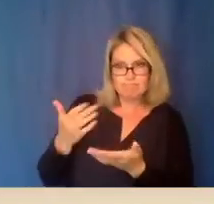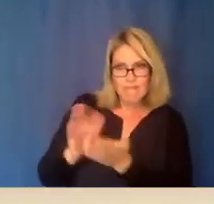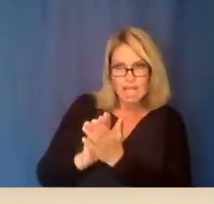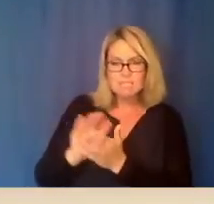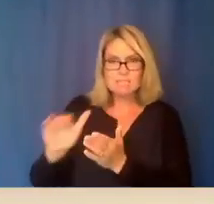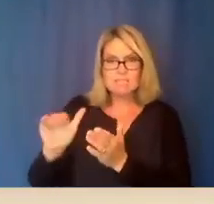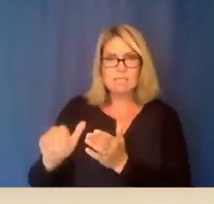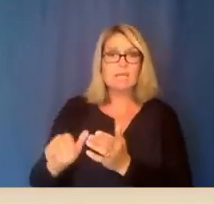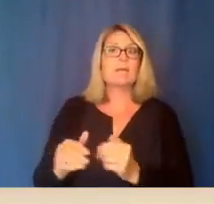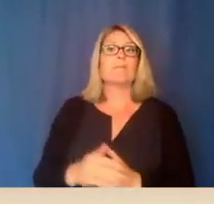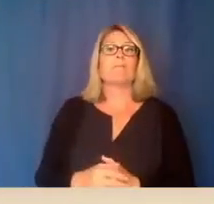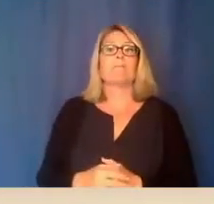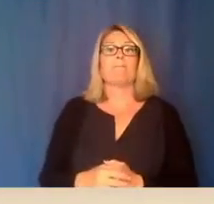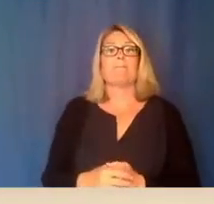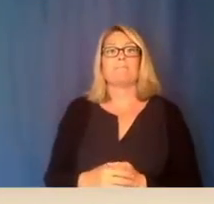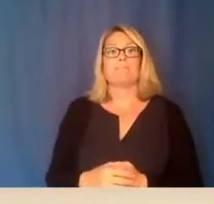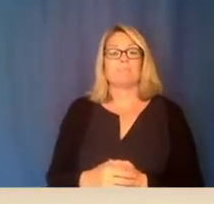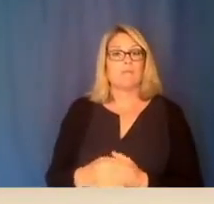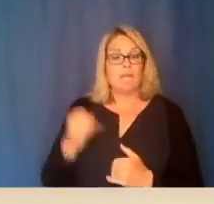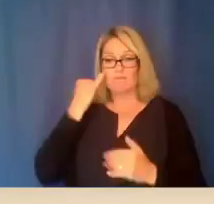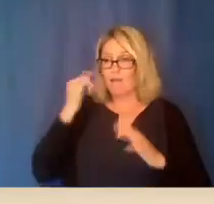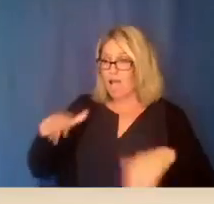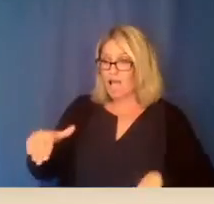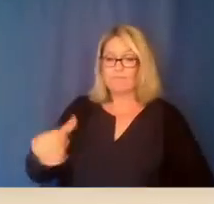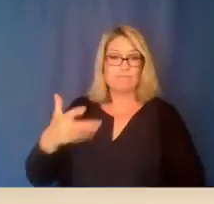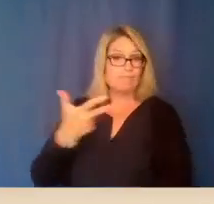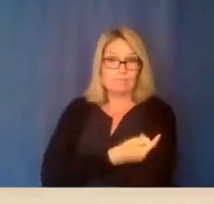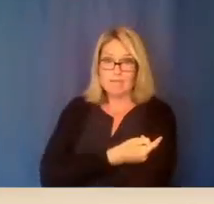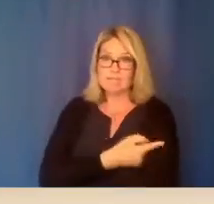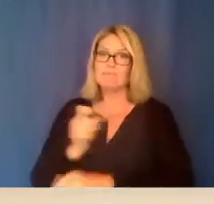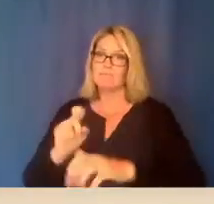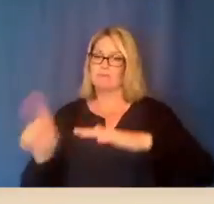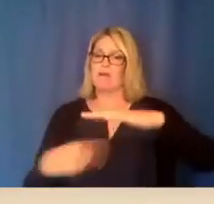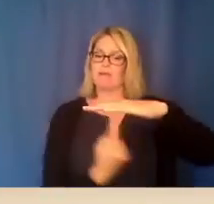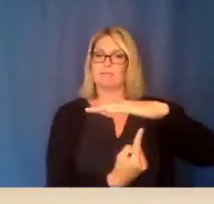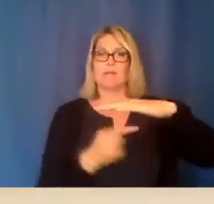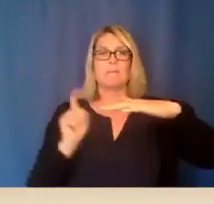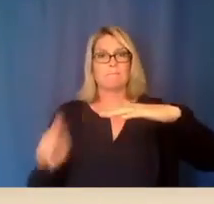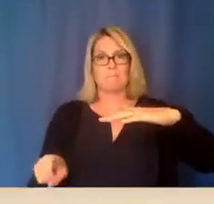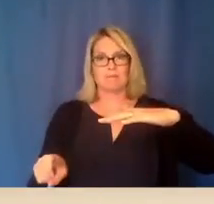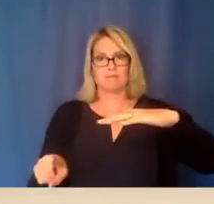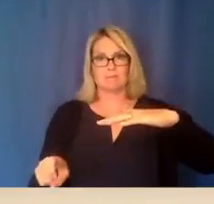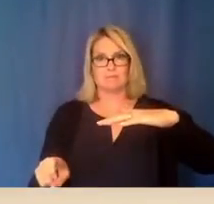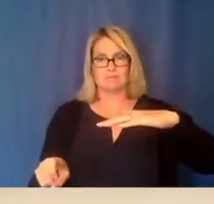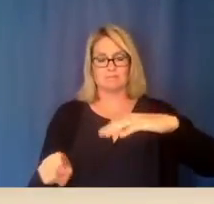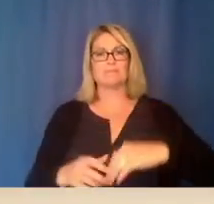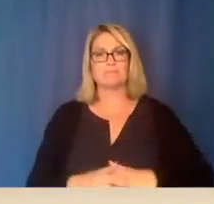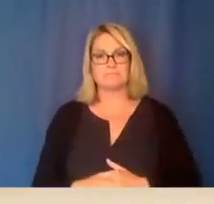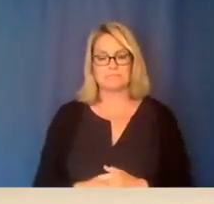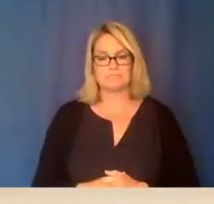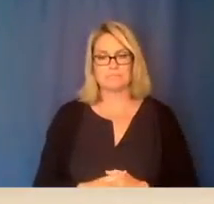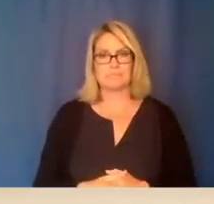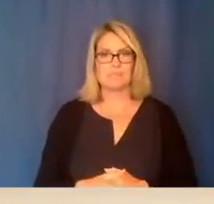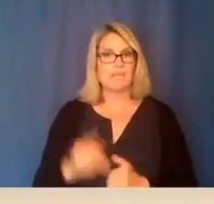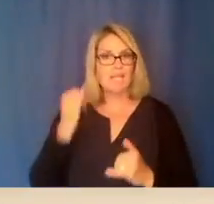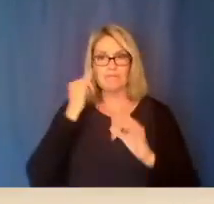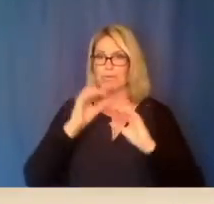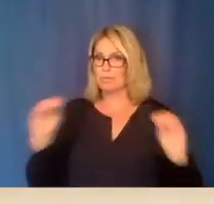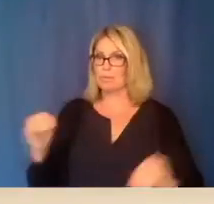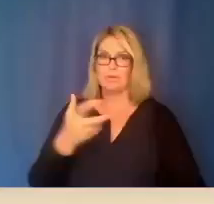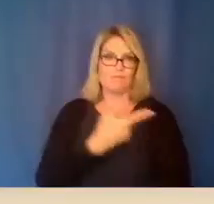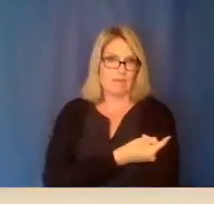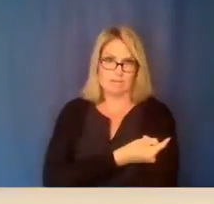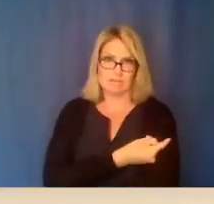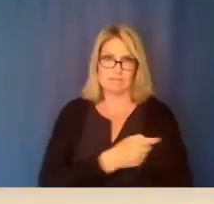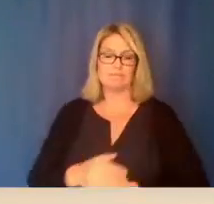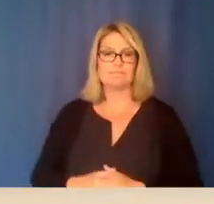who do not have a vaccine have to isolate when they come from within the region. And certainly that will continue to be the case